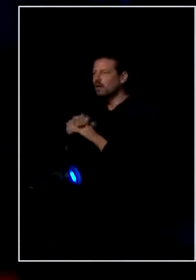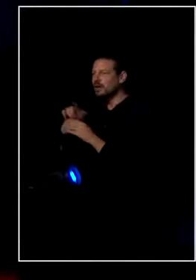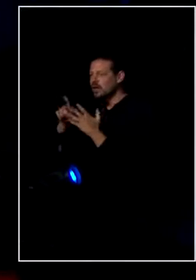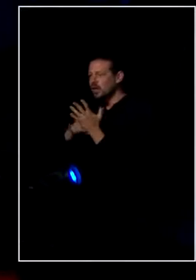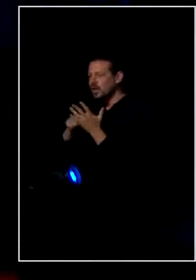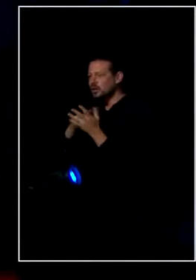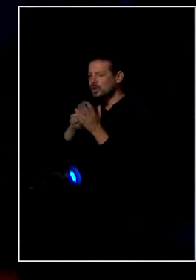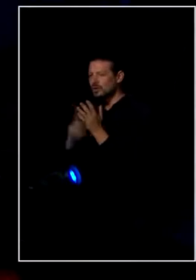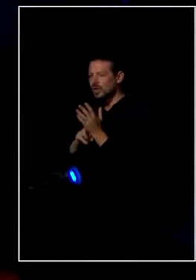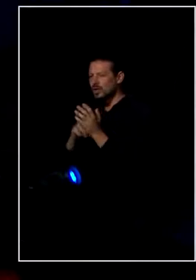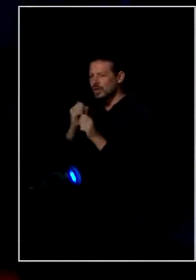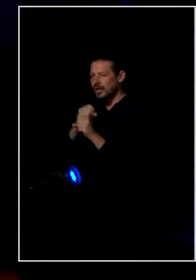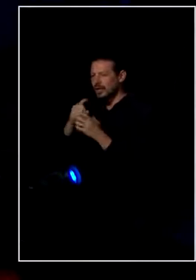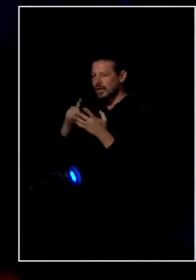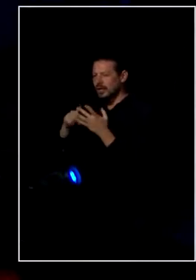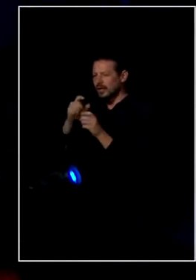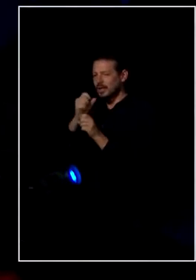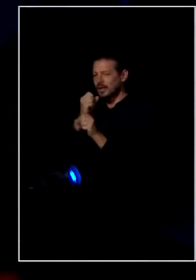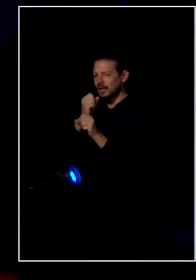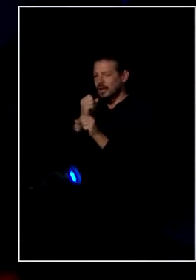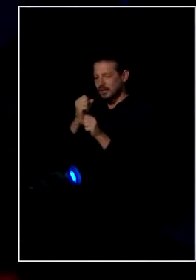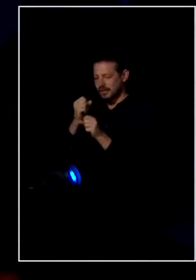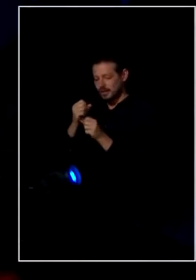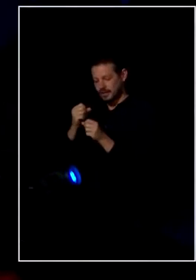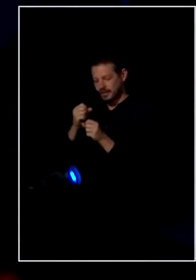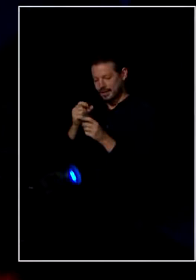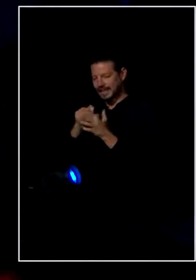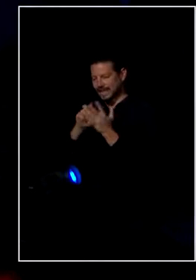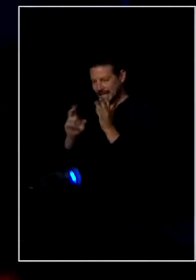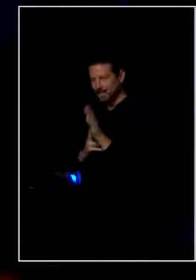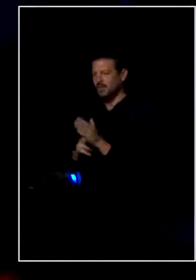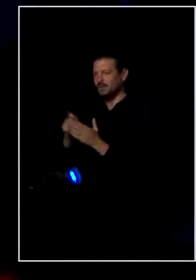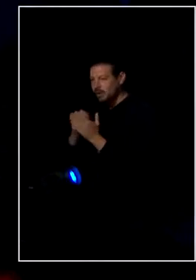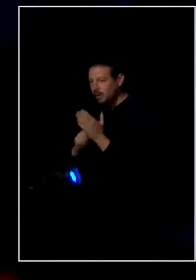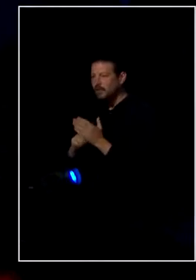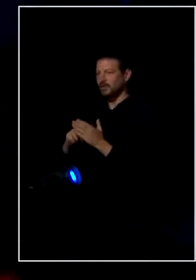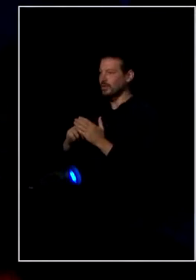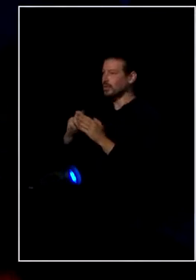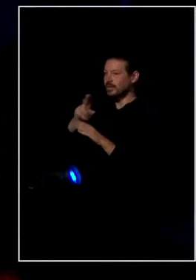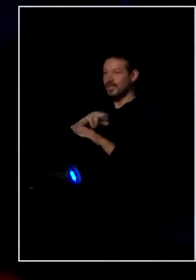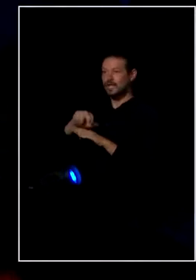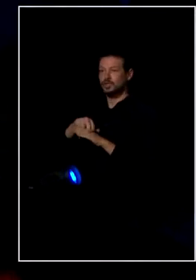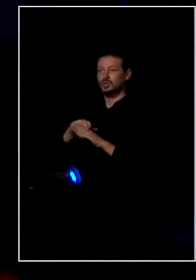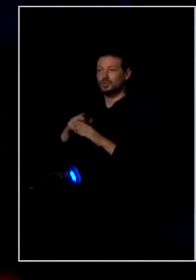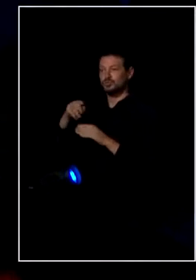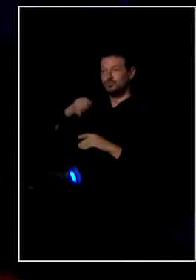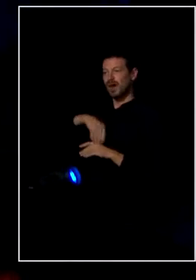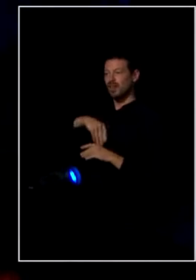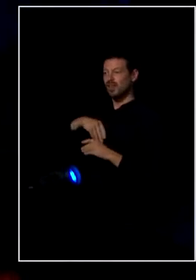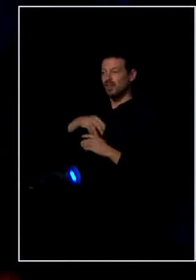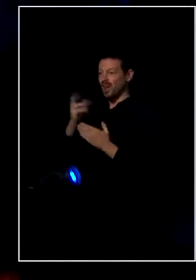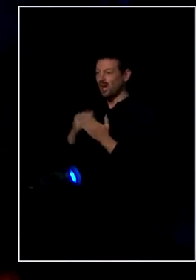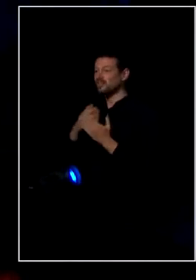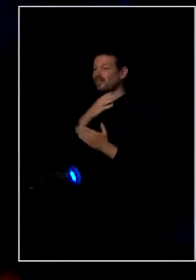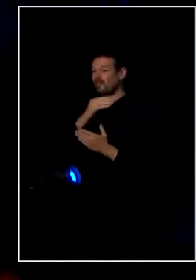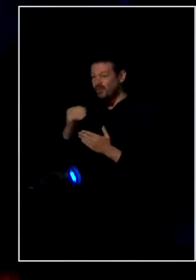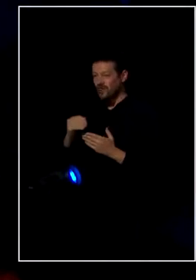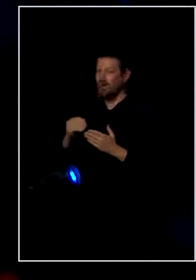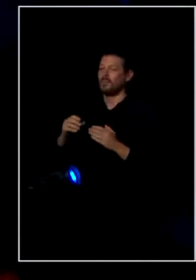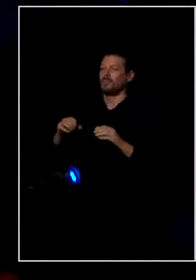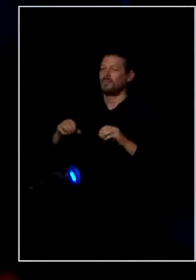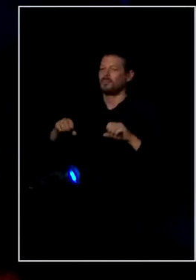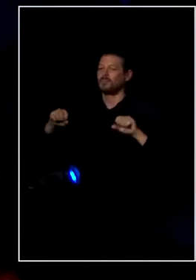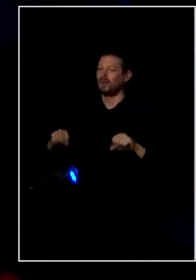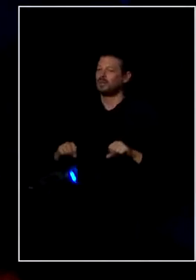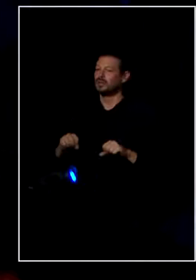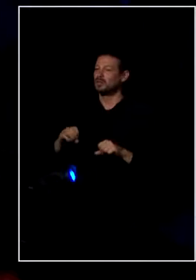receiving the 2012 National Medal of Arts from President Obama. Always diminutive. In this clip, she looks incredibly